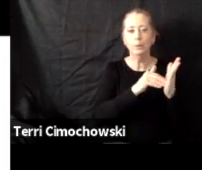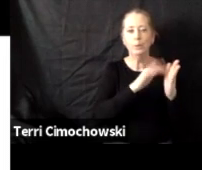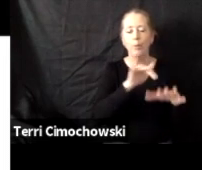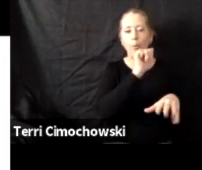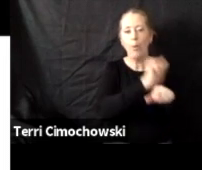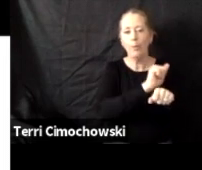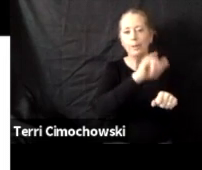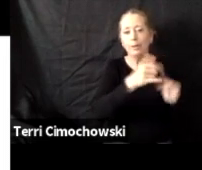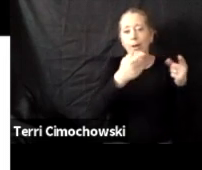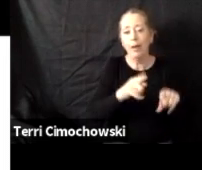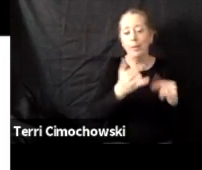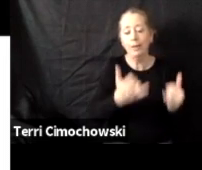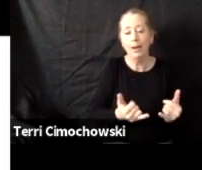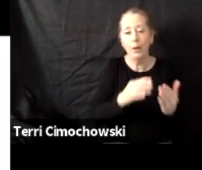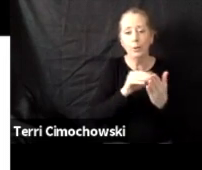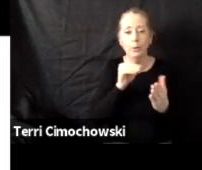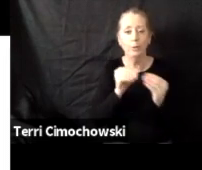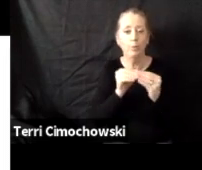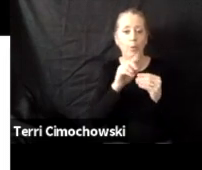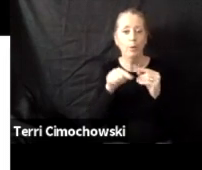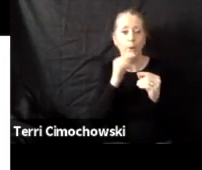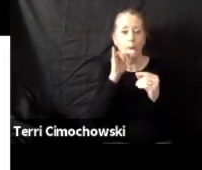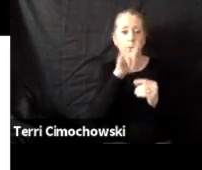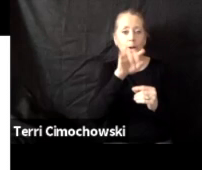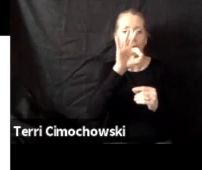happening right now to learn more about 196